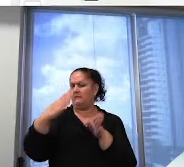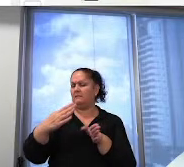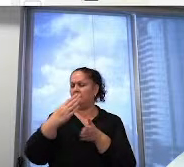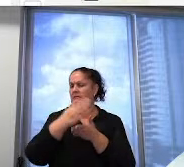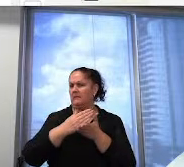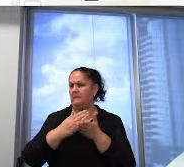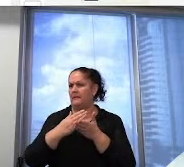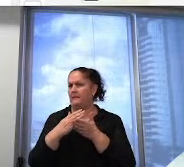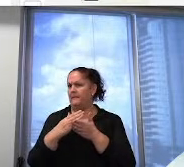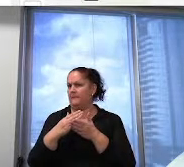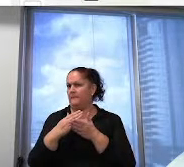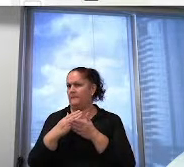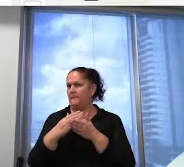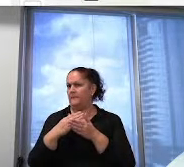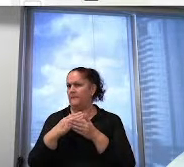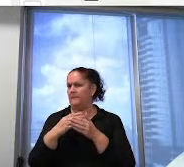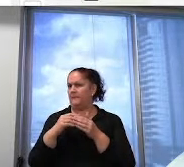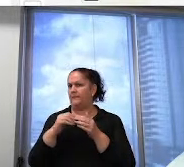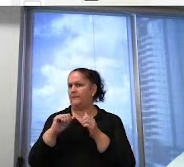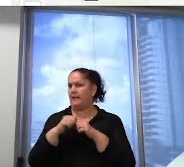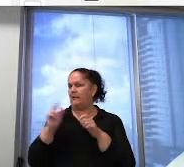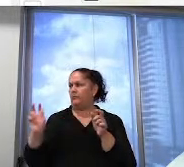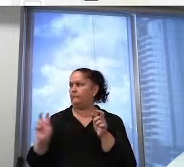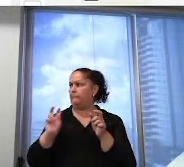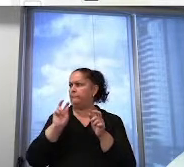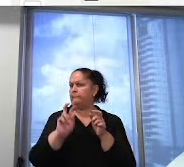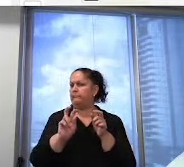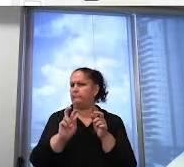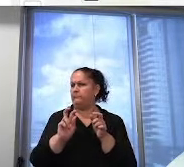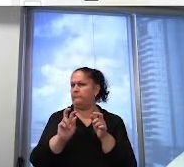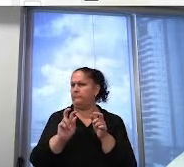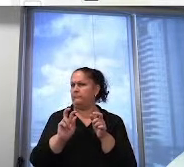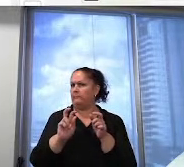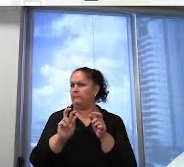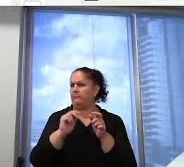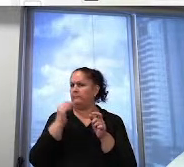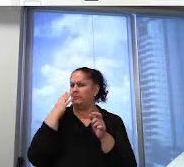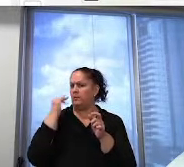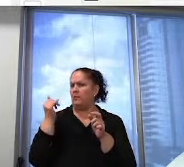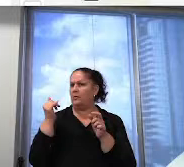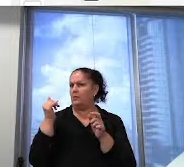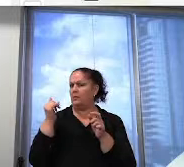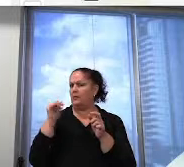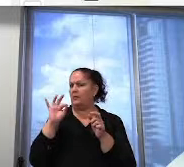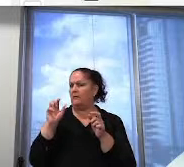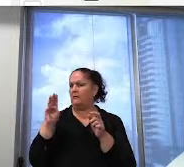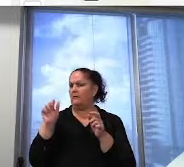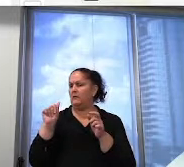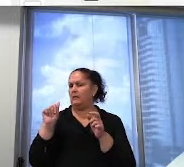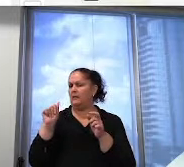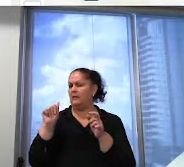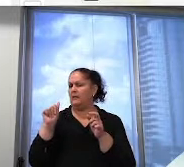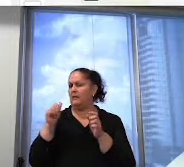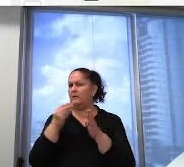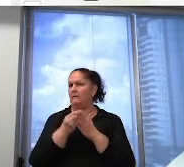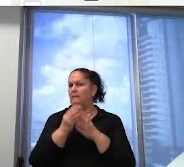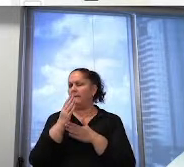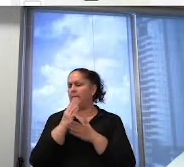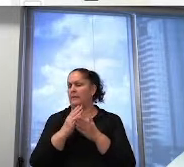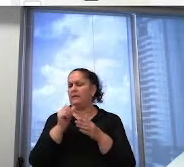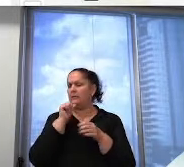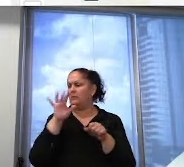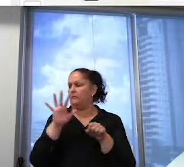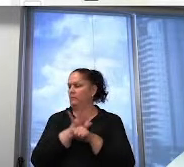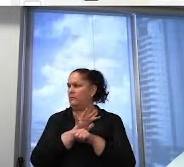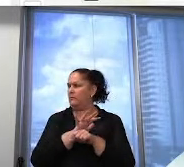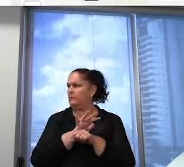line segment? Like what goes into the allocation, and why is it that FEMA would fund part